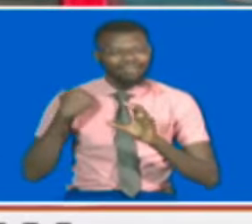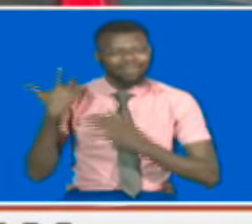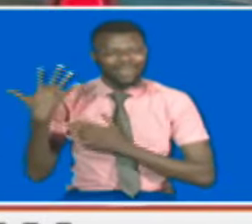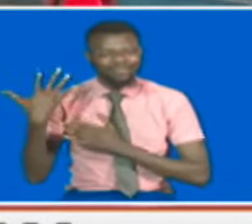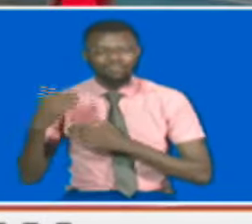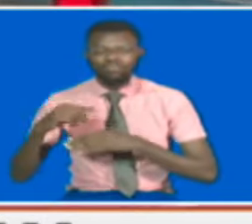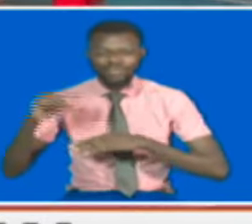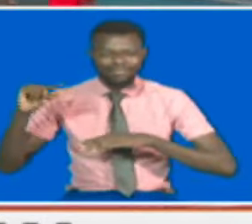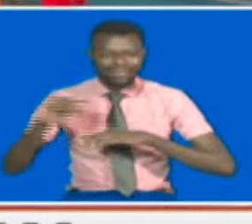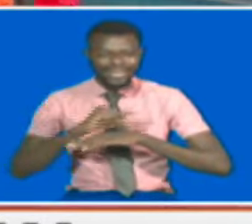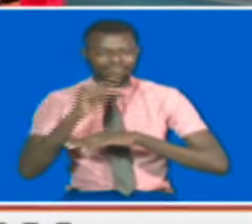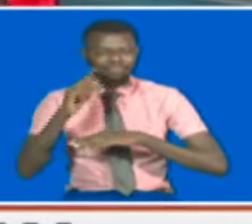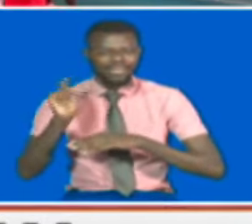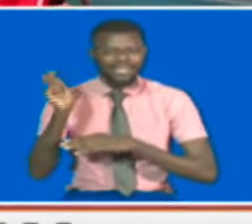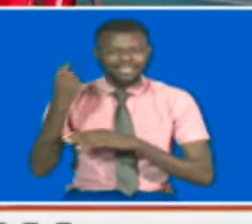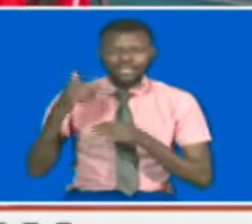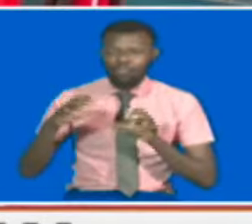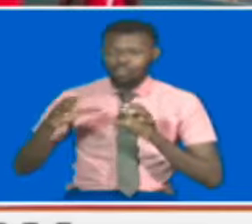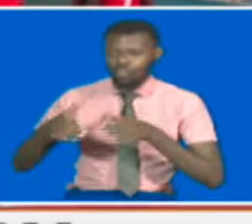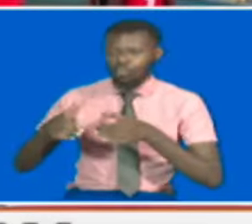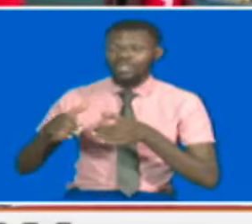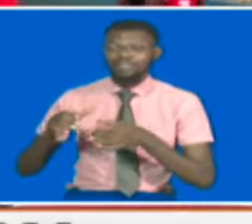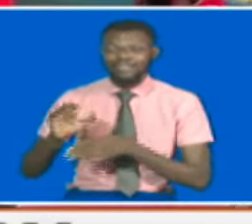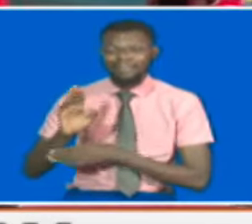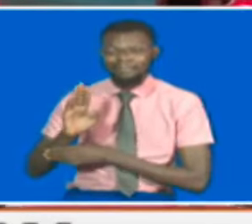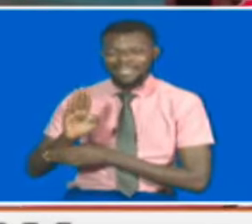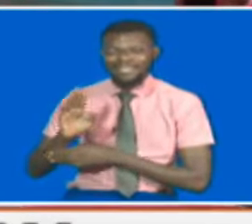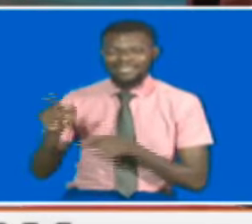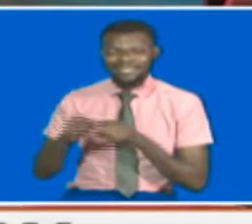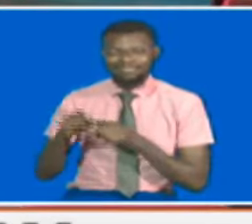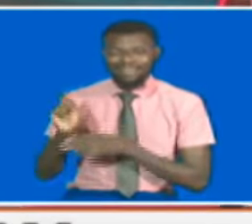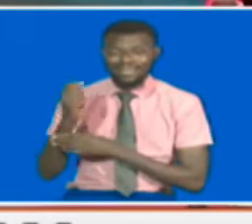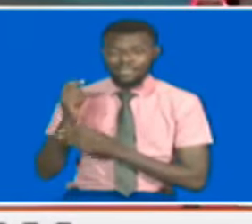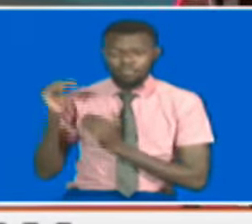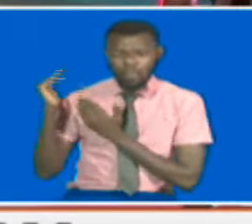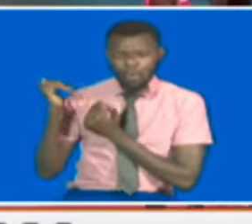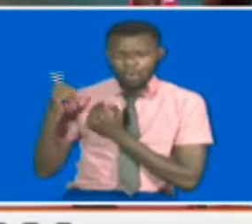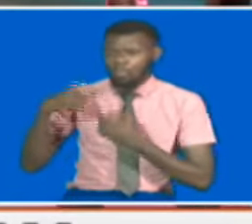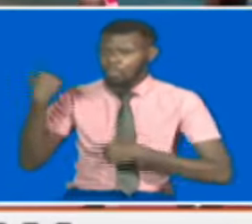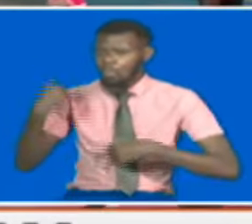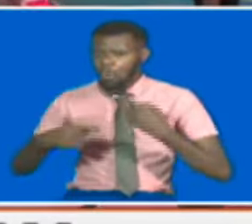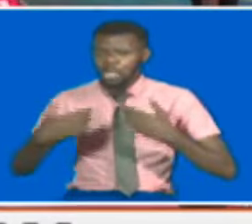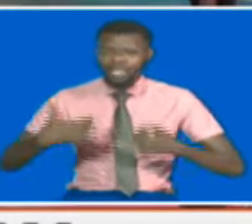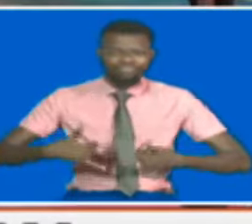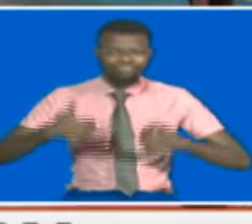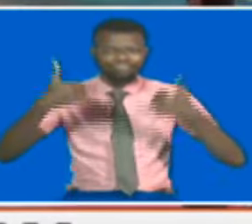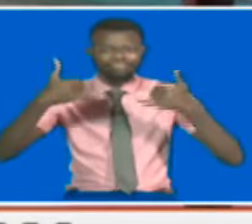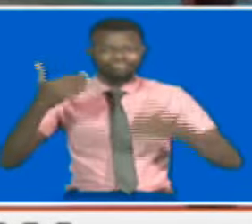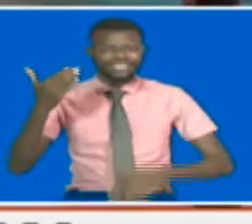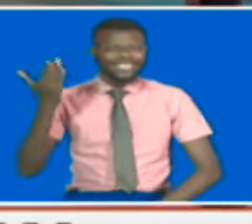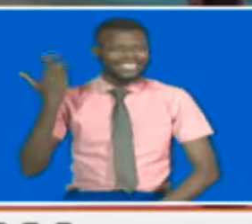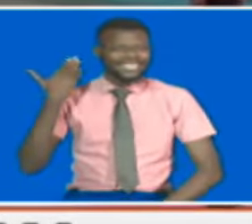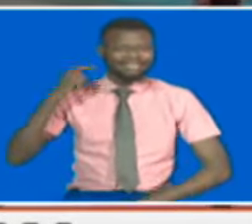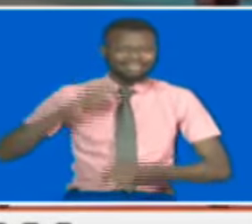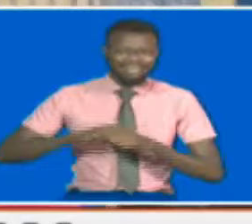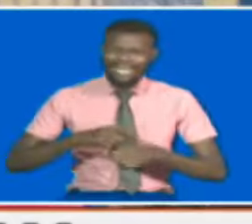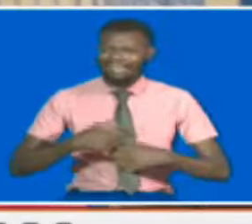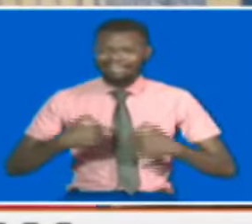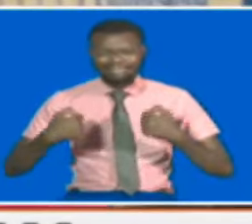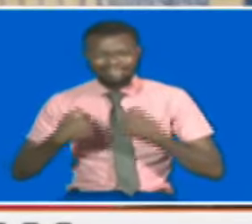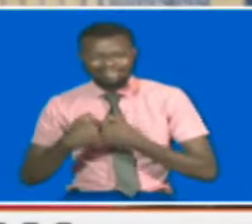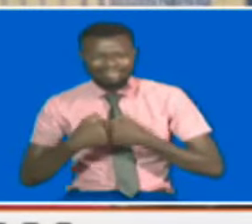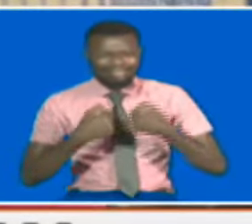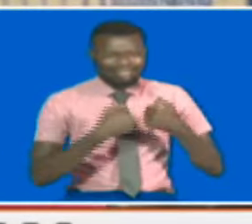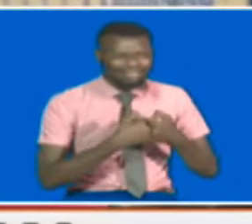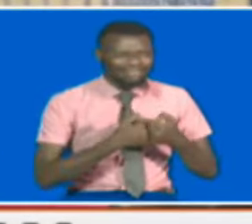Kenya in Group E. Kenya will be seeking to bag the title this time round after failing to clinch it at the last hurdle. Deep